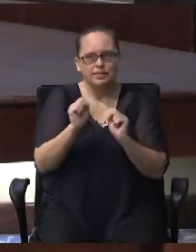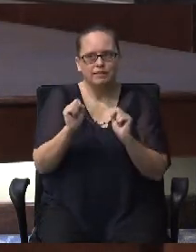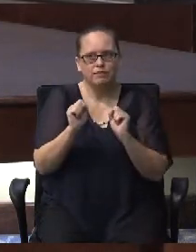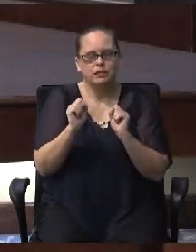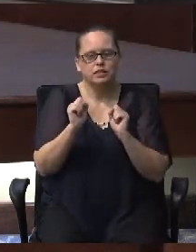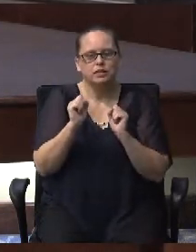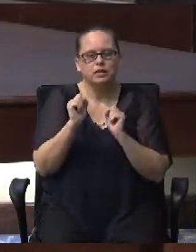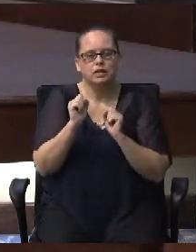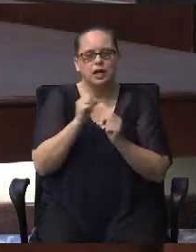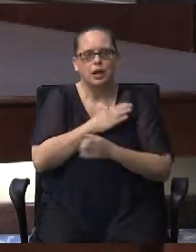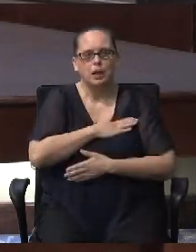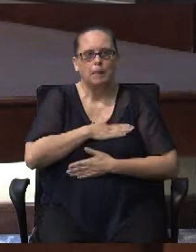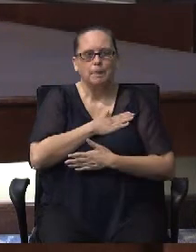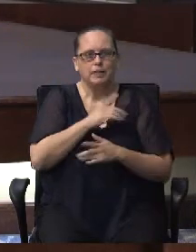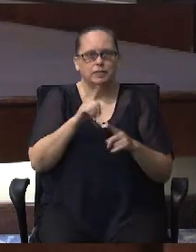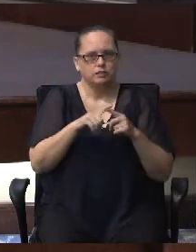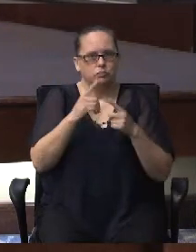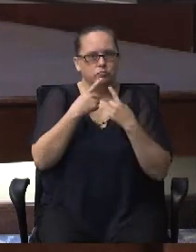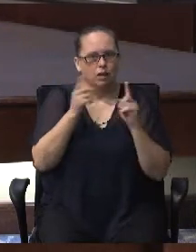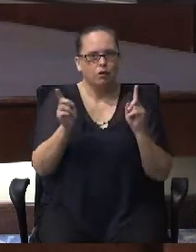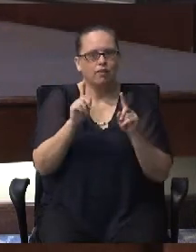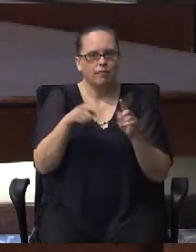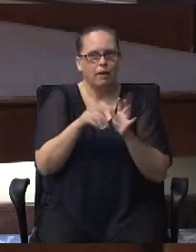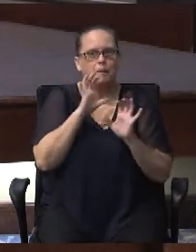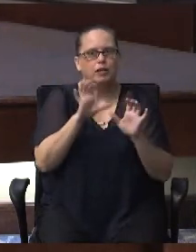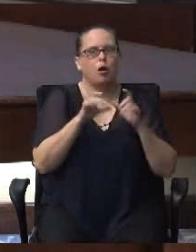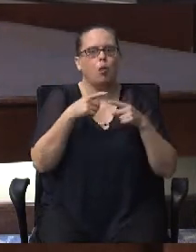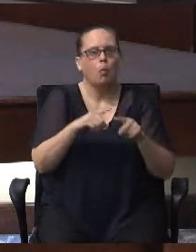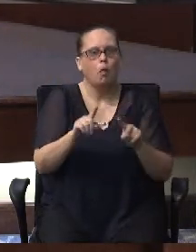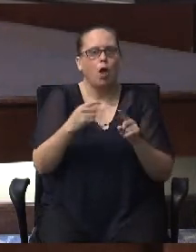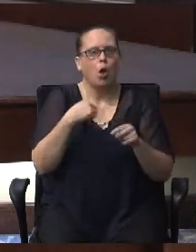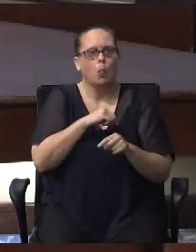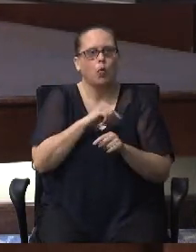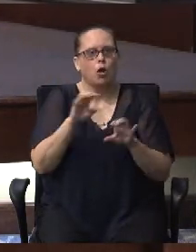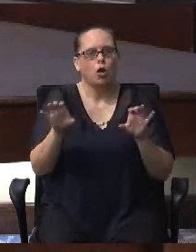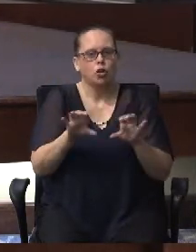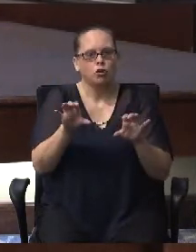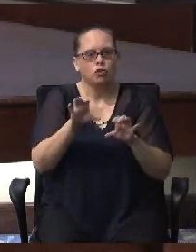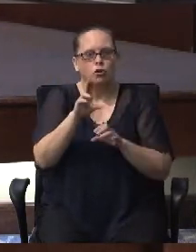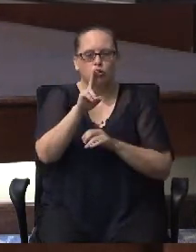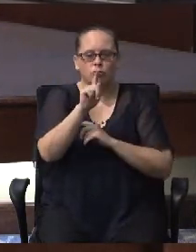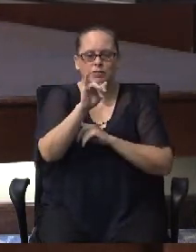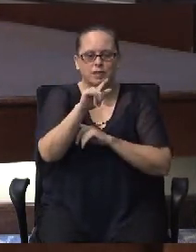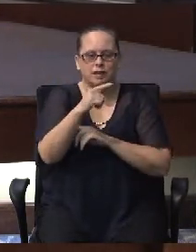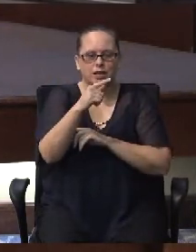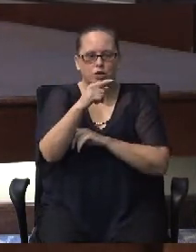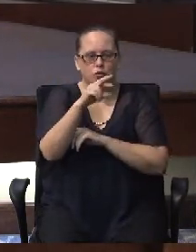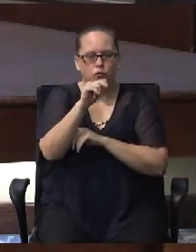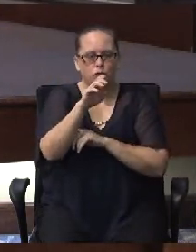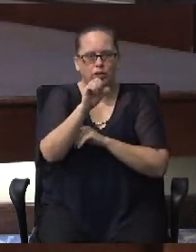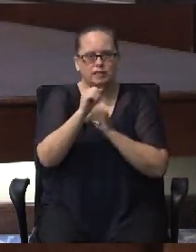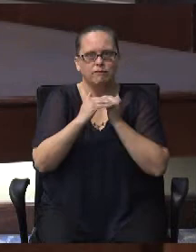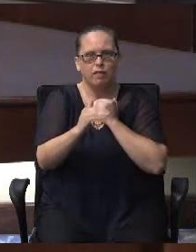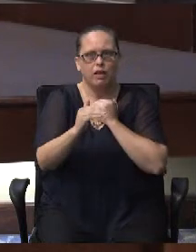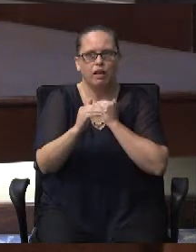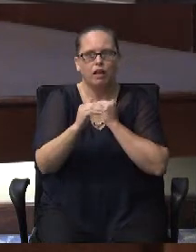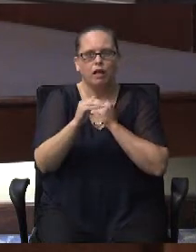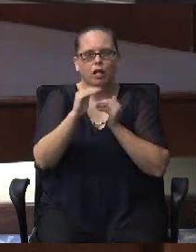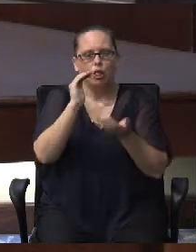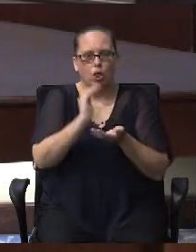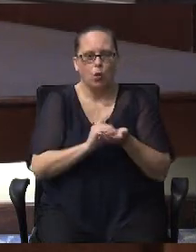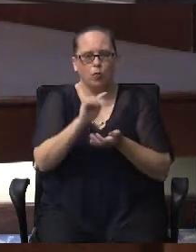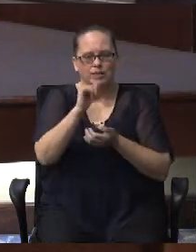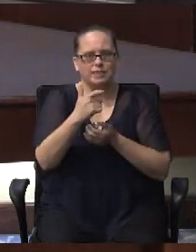I'm pleased to note this is being done while we're holding utility rates flat and also lowering the tax rate